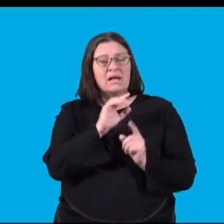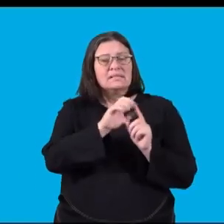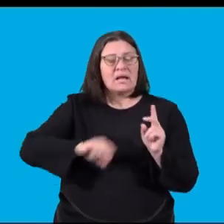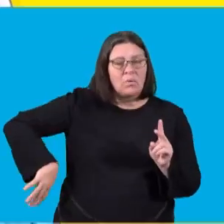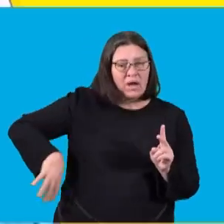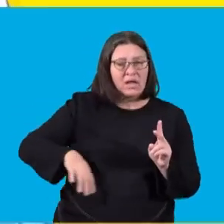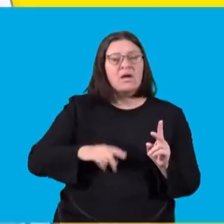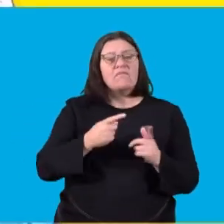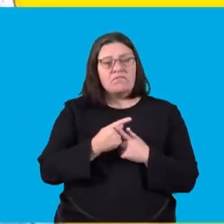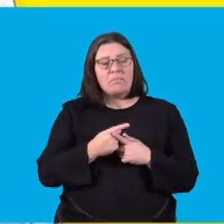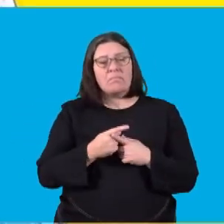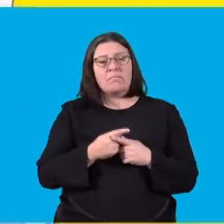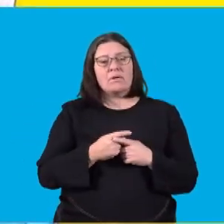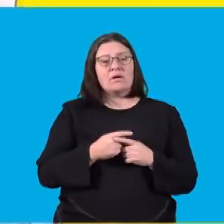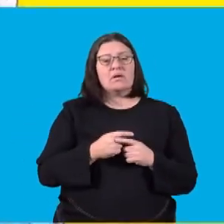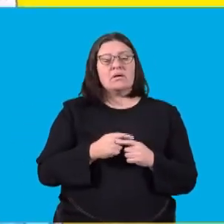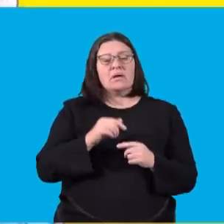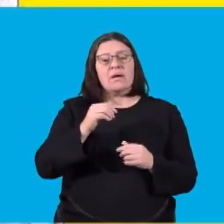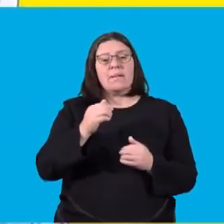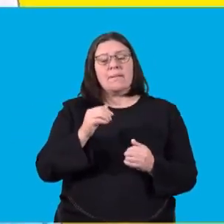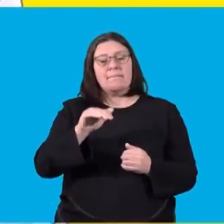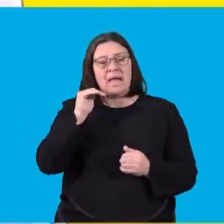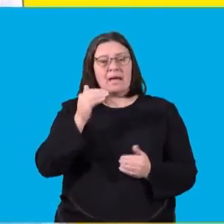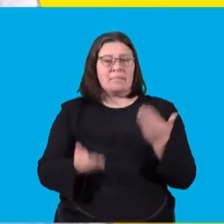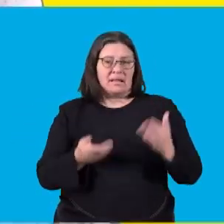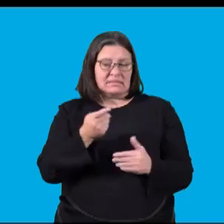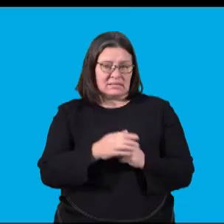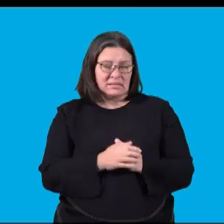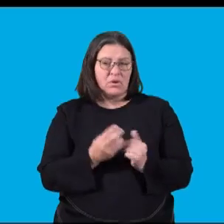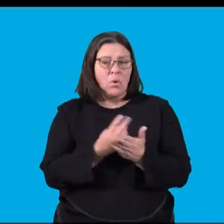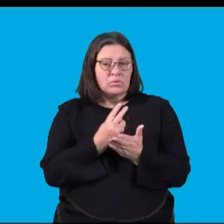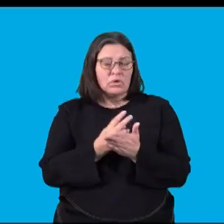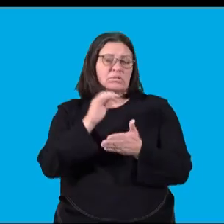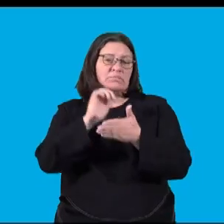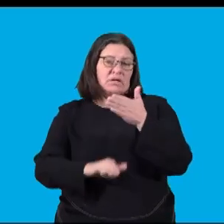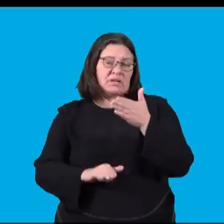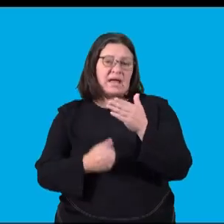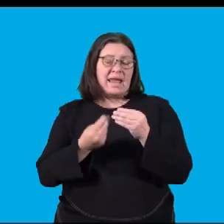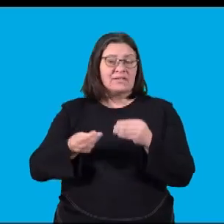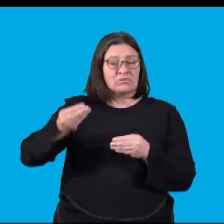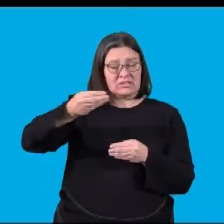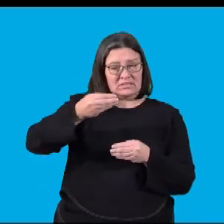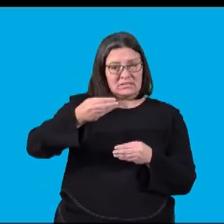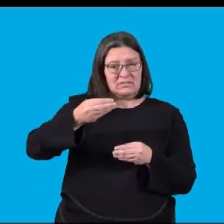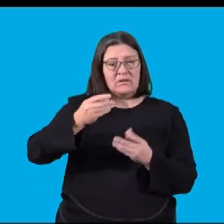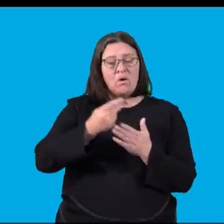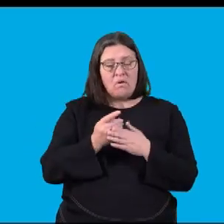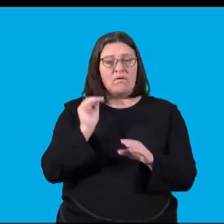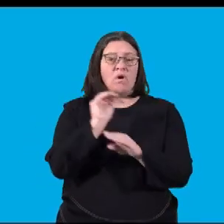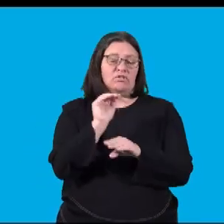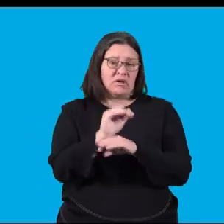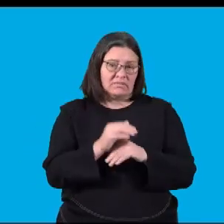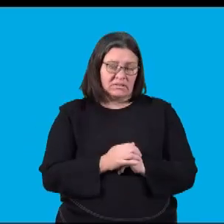take away from our favorable bank balance. Then we also subtract interest